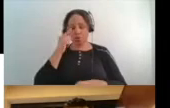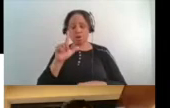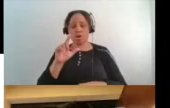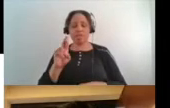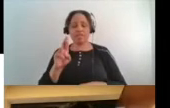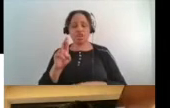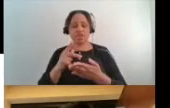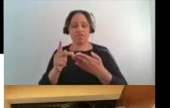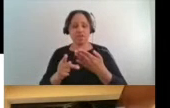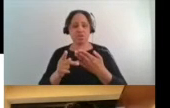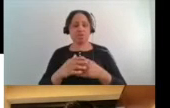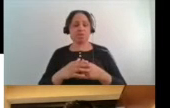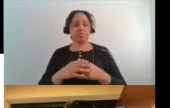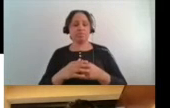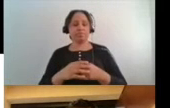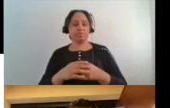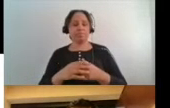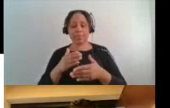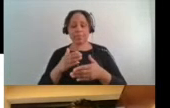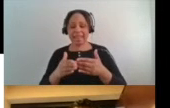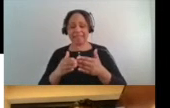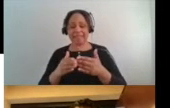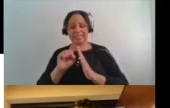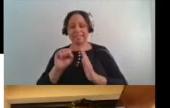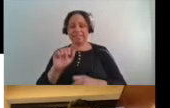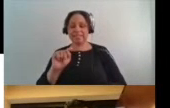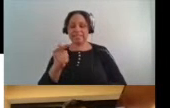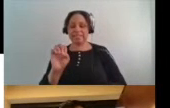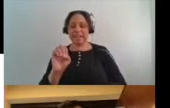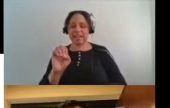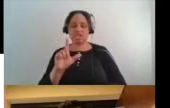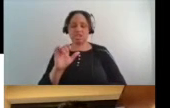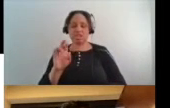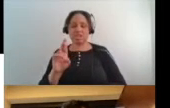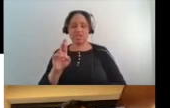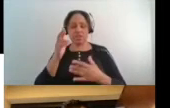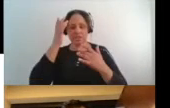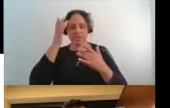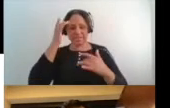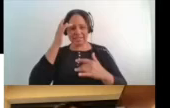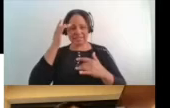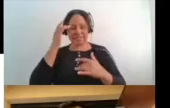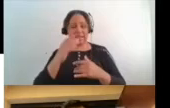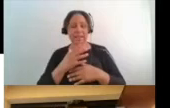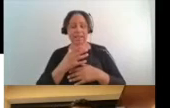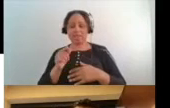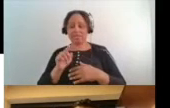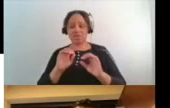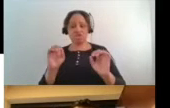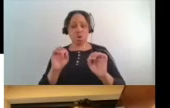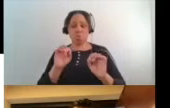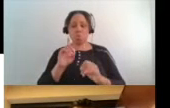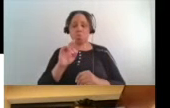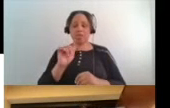end-stage liver disease, or their liver is not doing well and they have cirrhosis, there's no dialysis. So they need a transplant or they'll die.